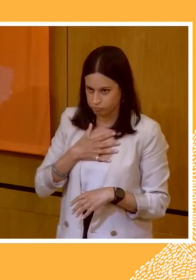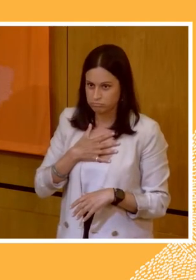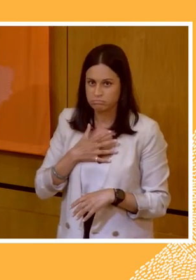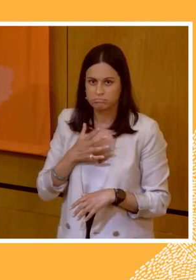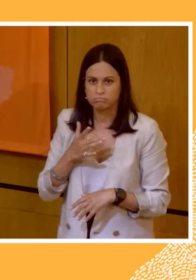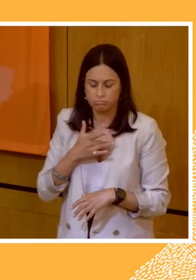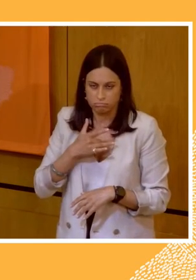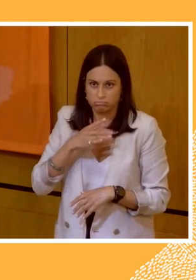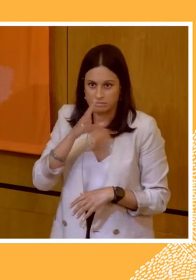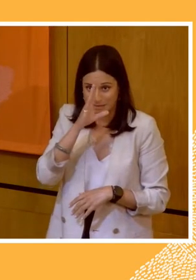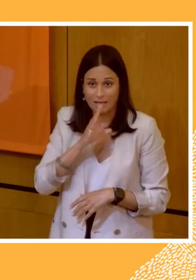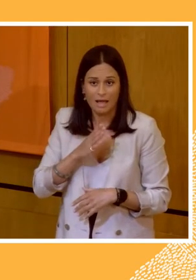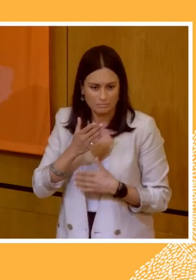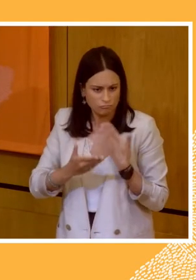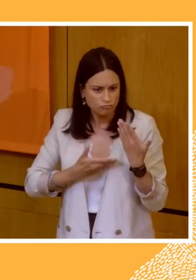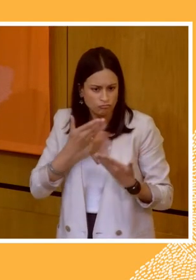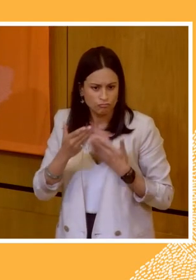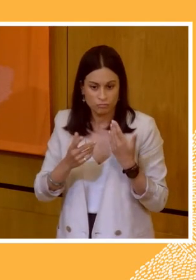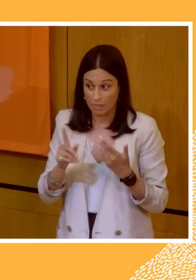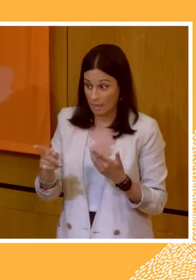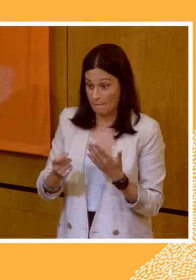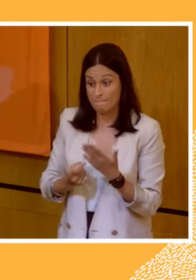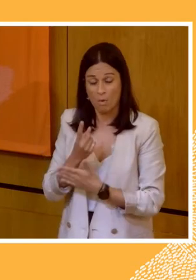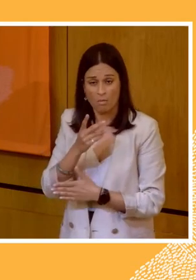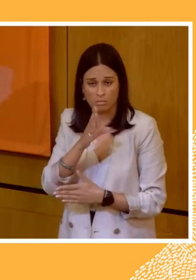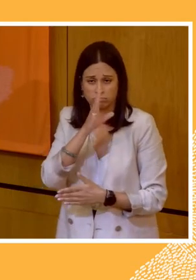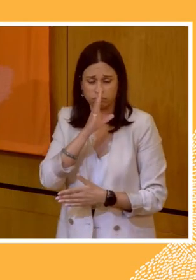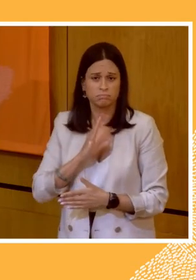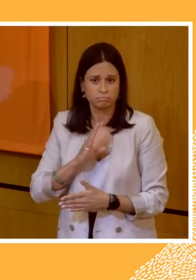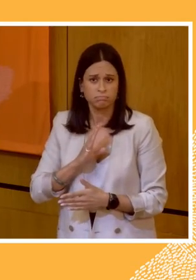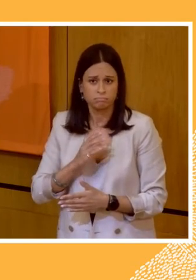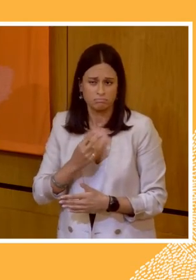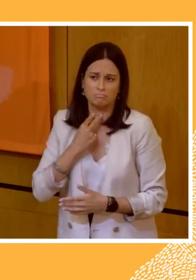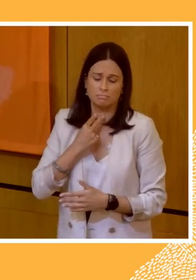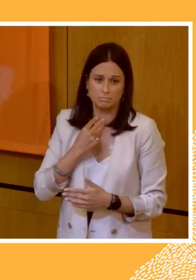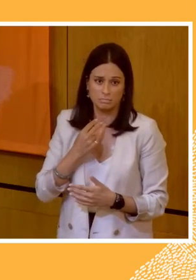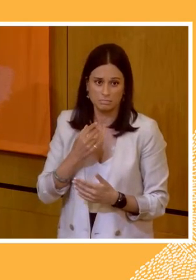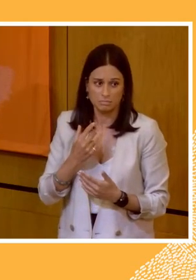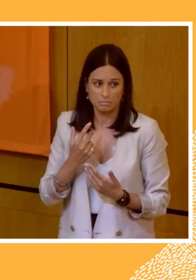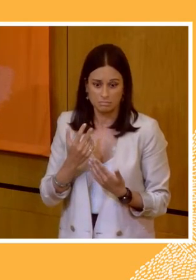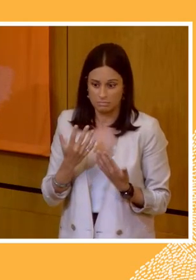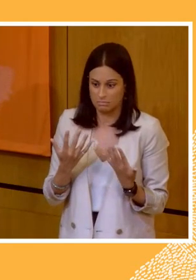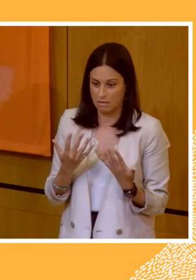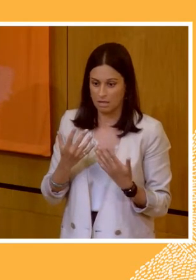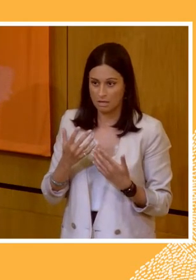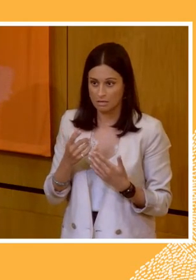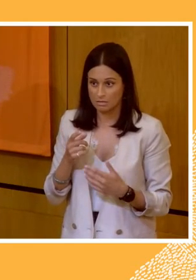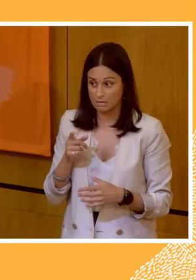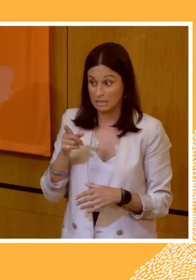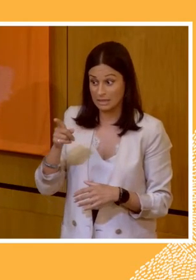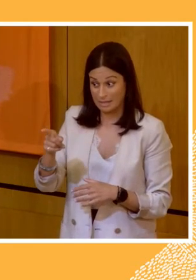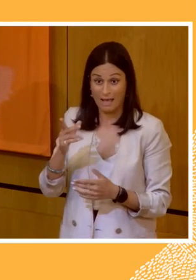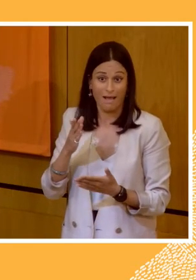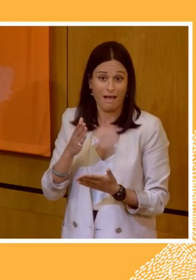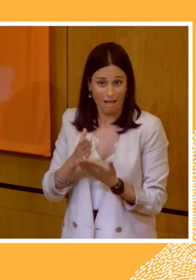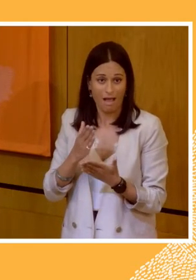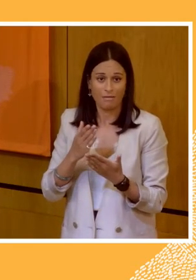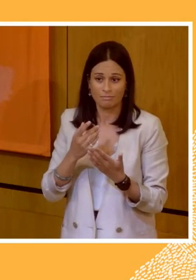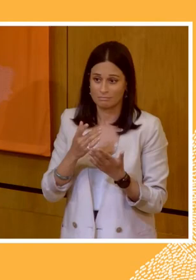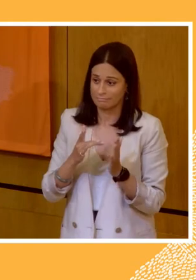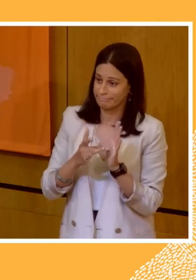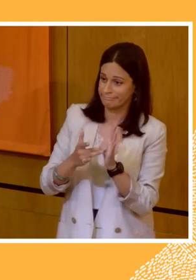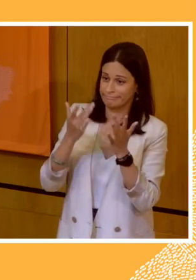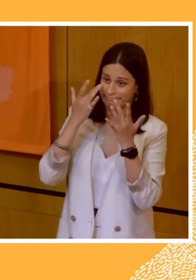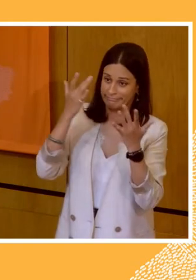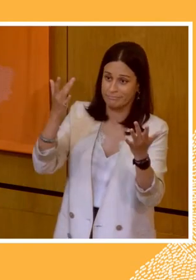story to share, a sad moment, but it can as well be a way of sending a message.